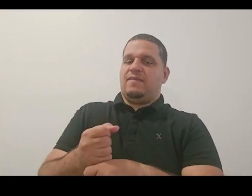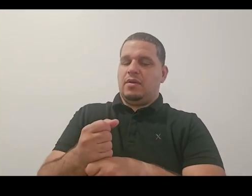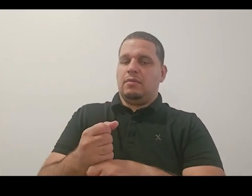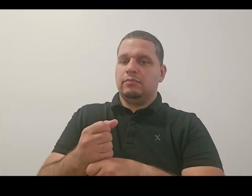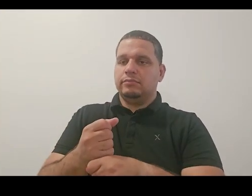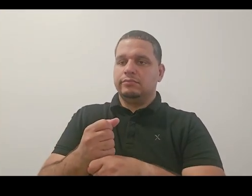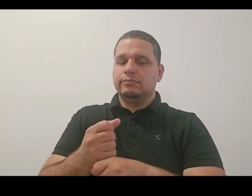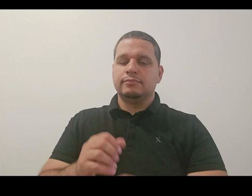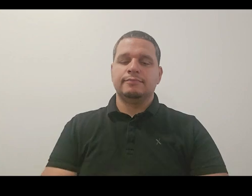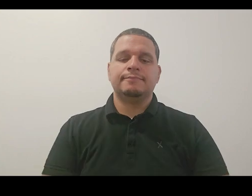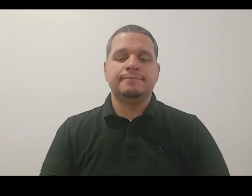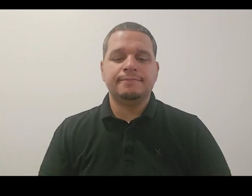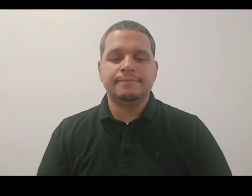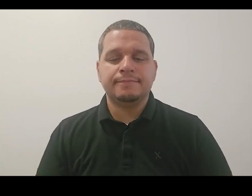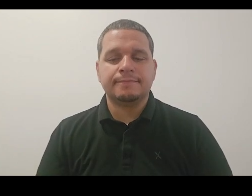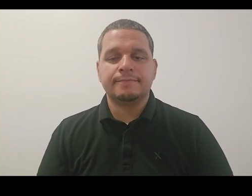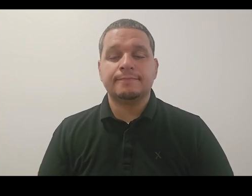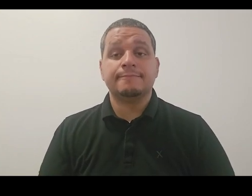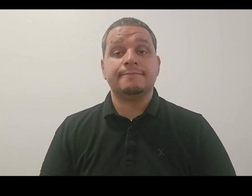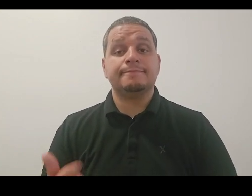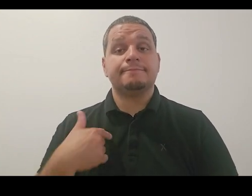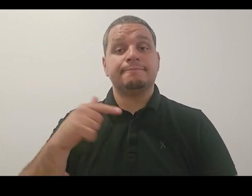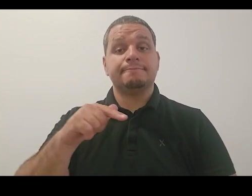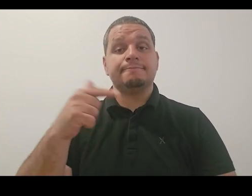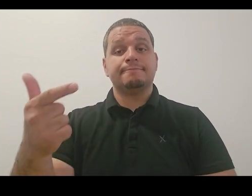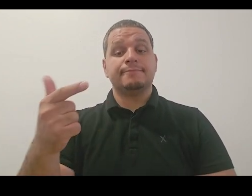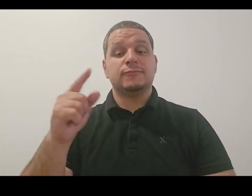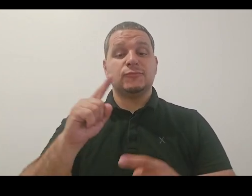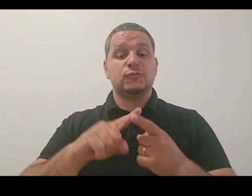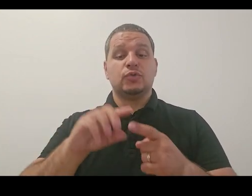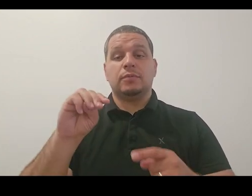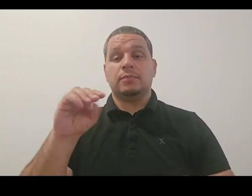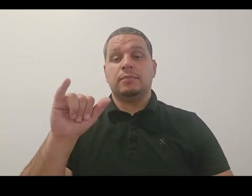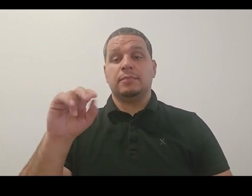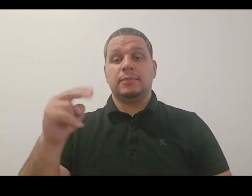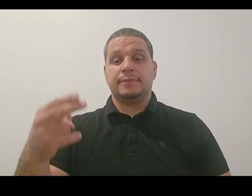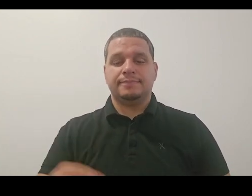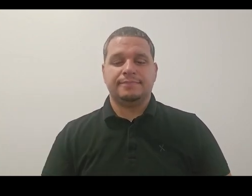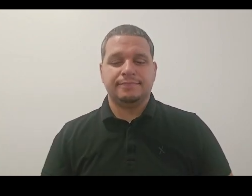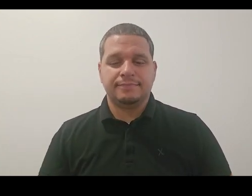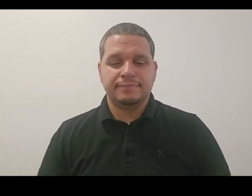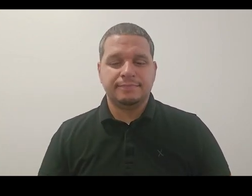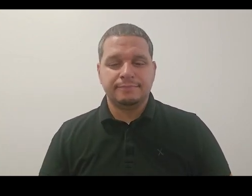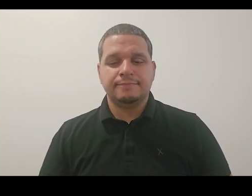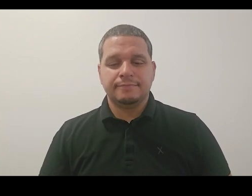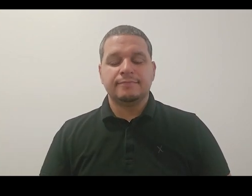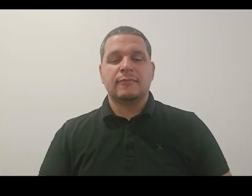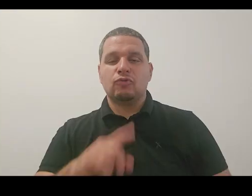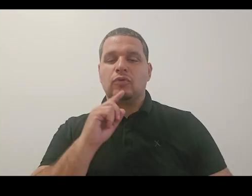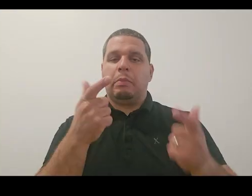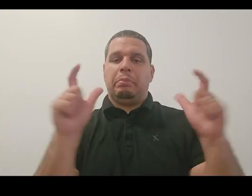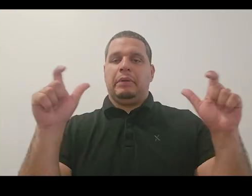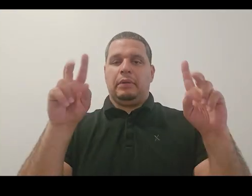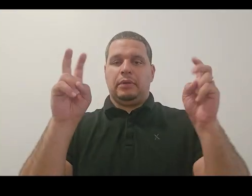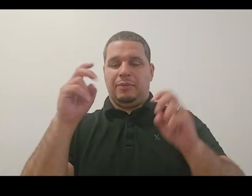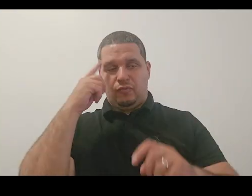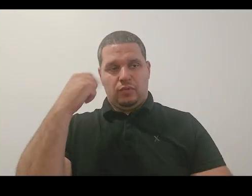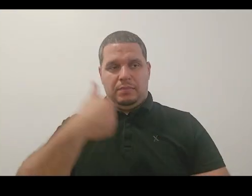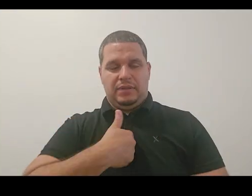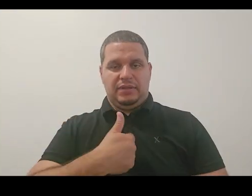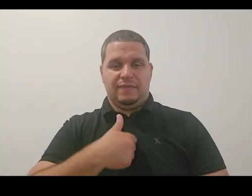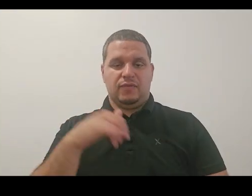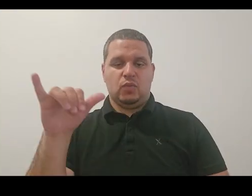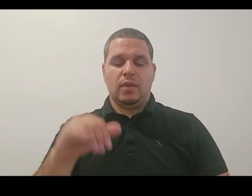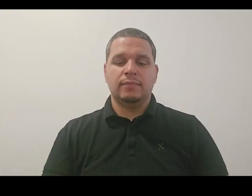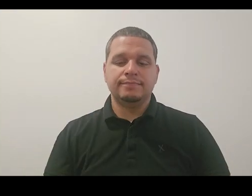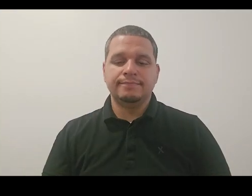confident as much as we possibly can. Let me pass it to Min. This is a really big topic